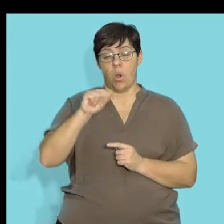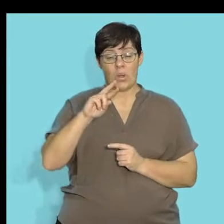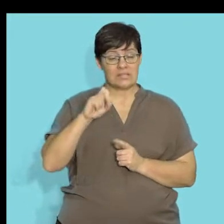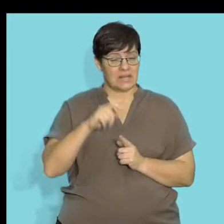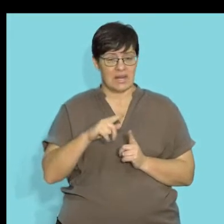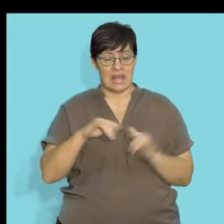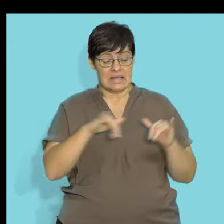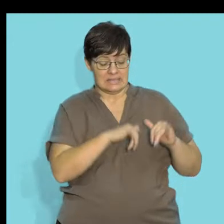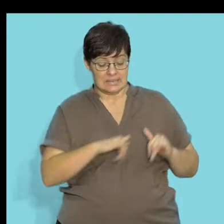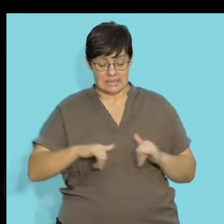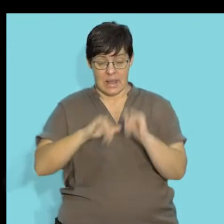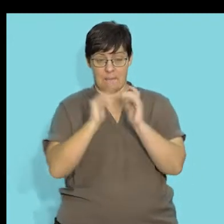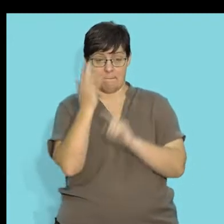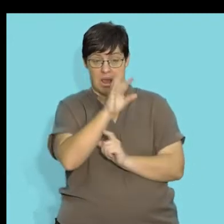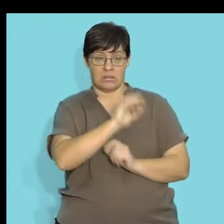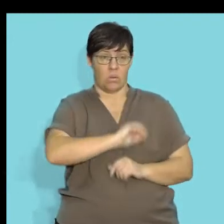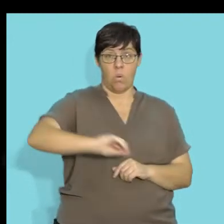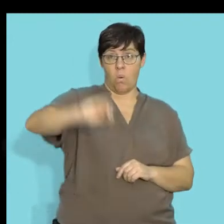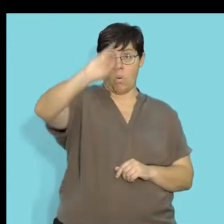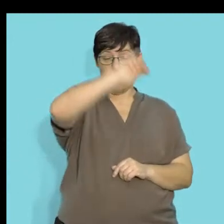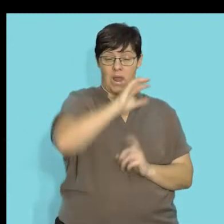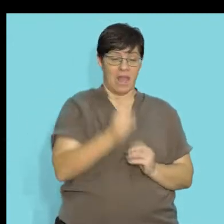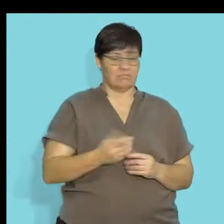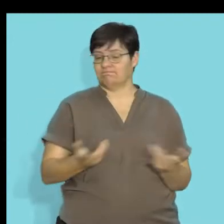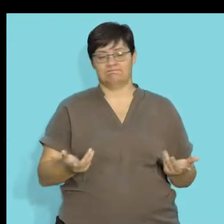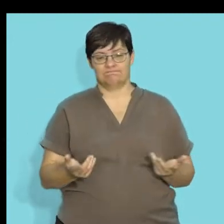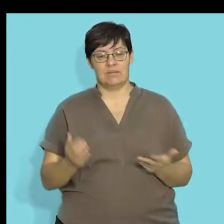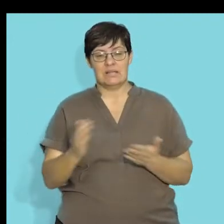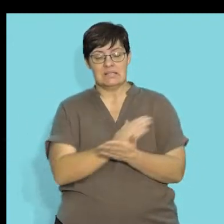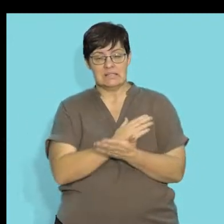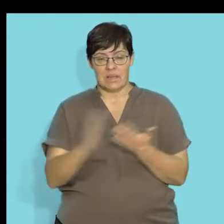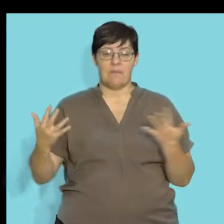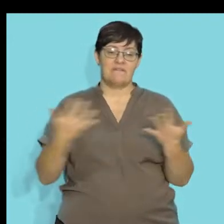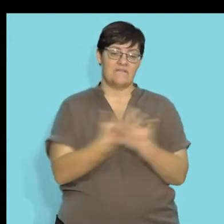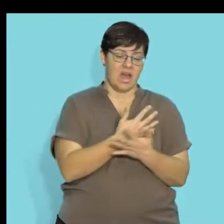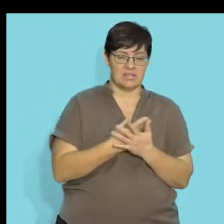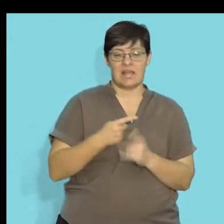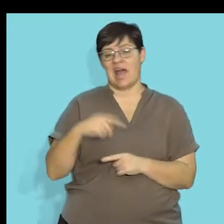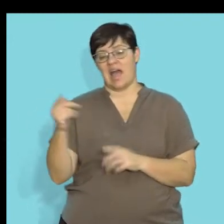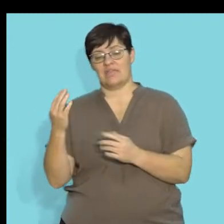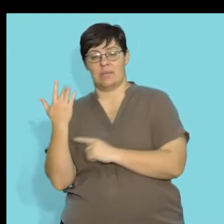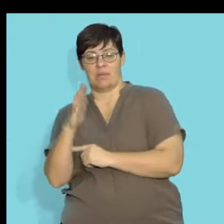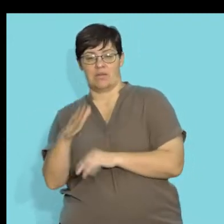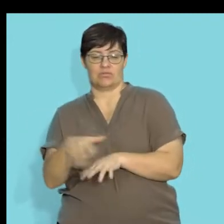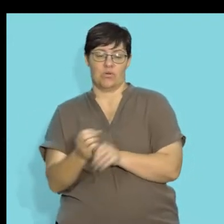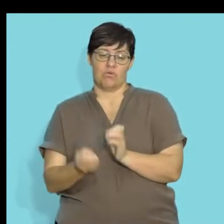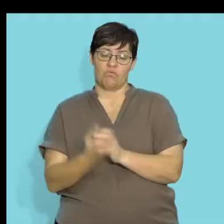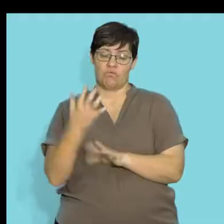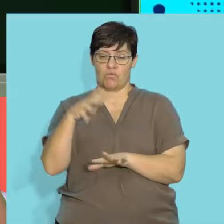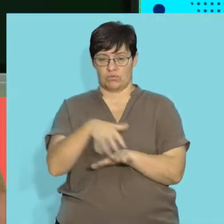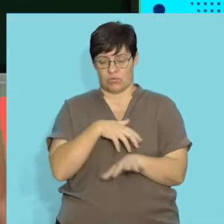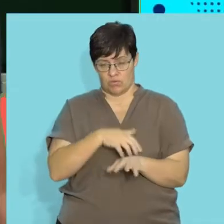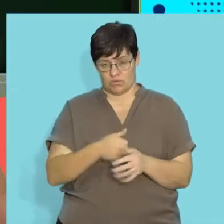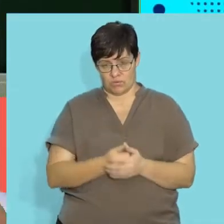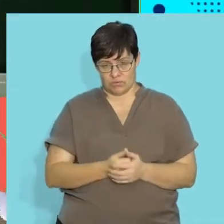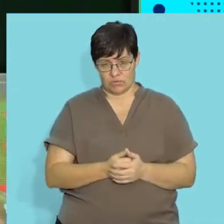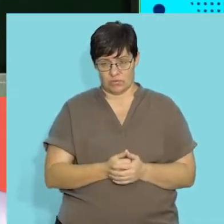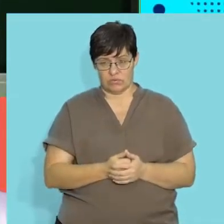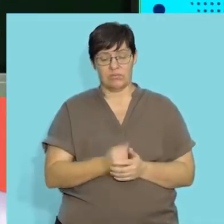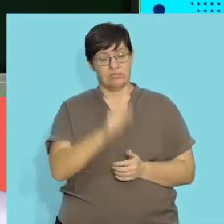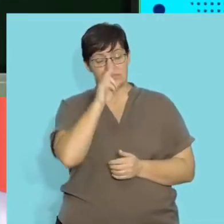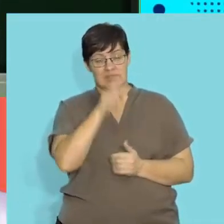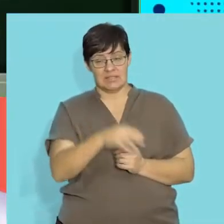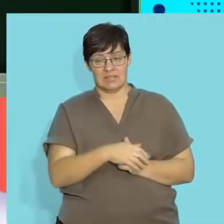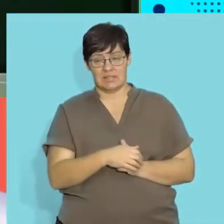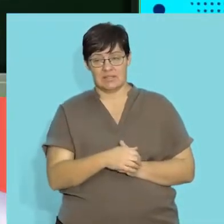auxins in the plant. Certain plants will grow faster than others. Now, it's important that at this point we